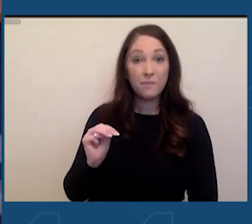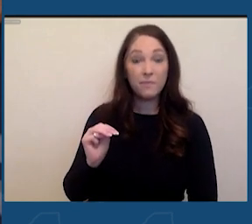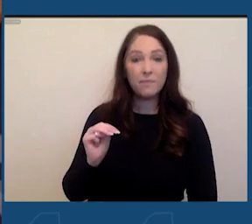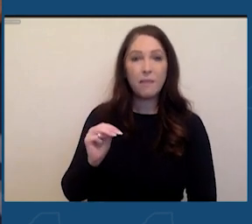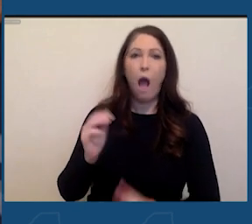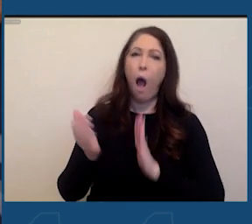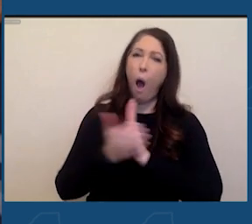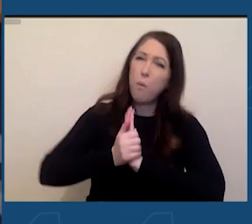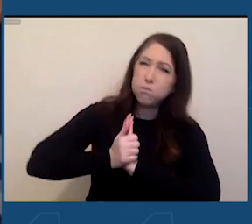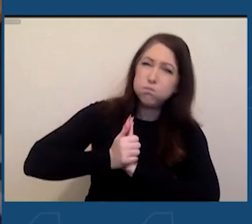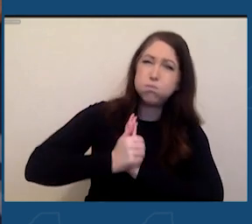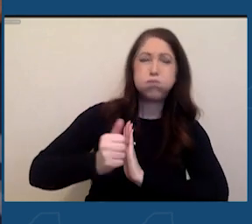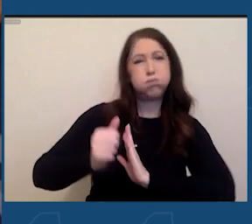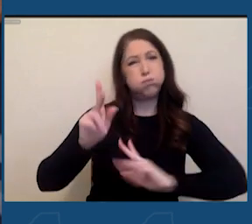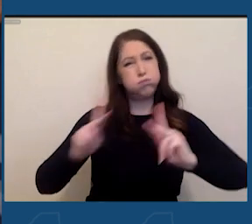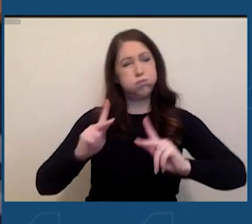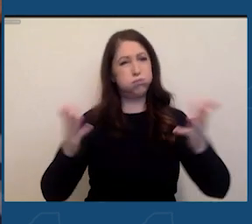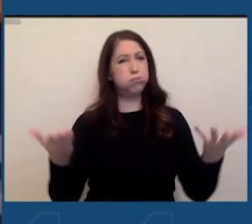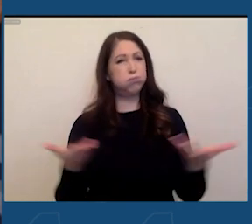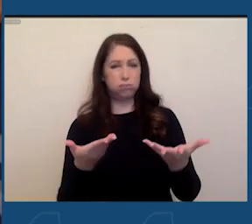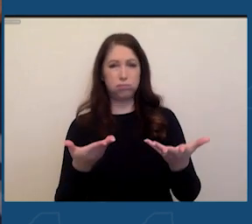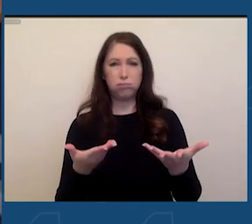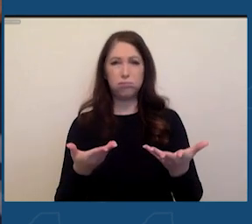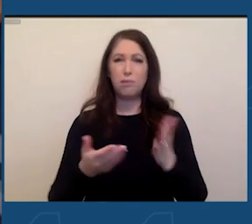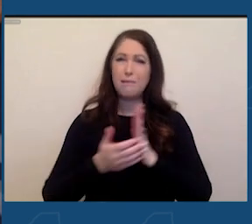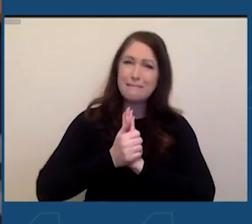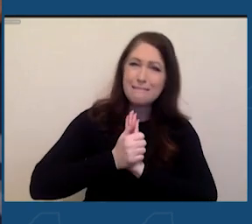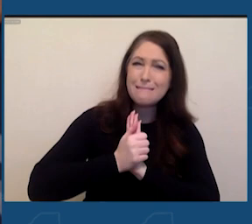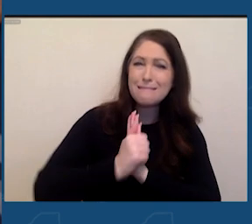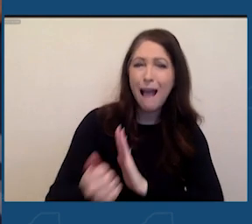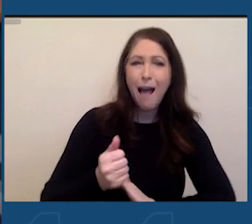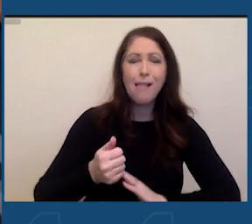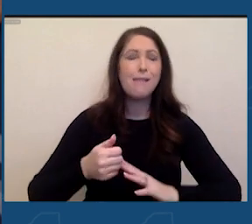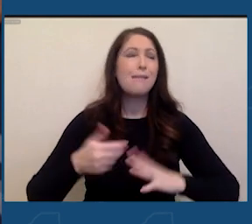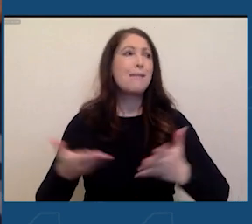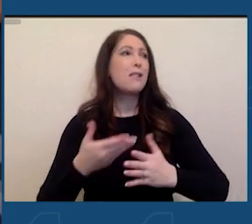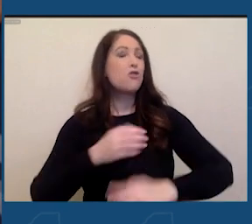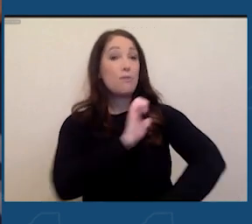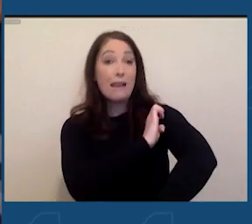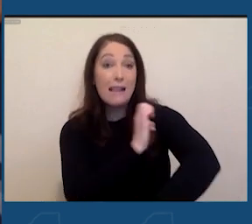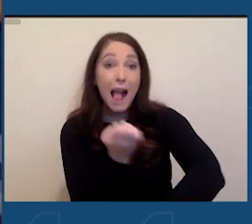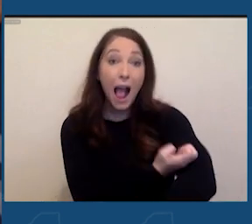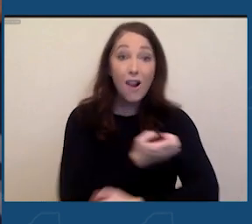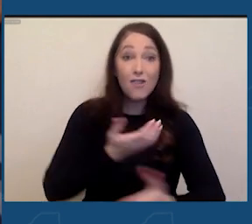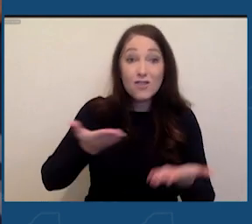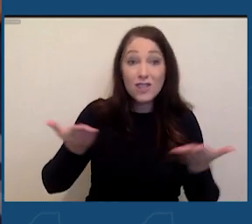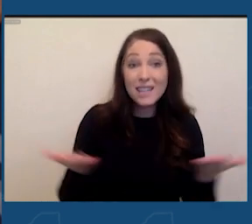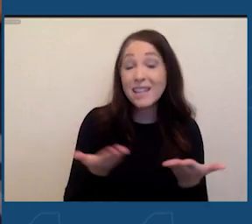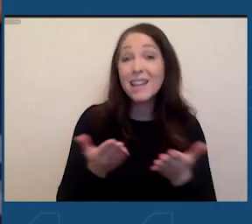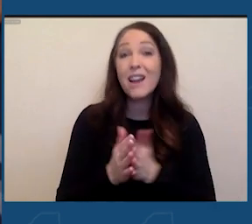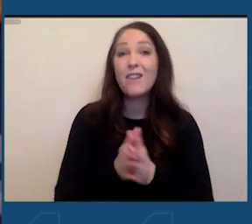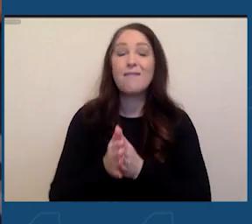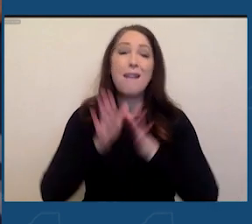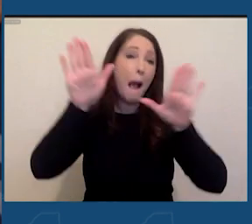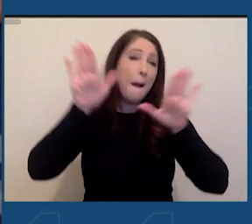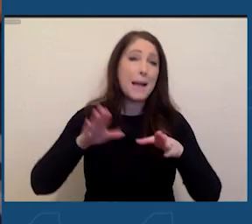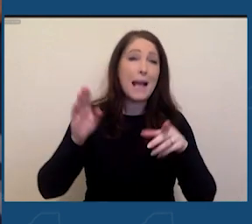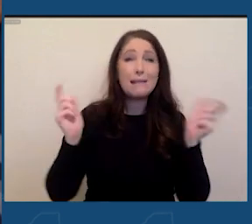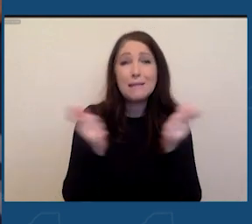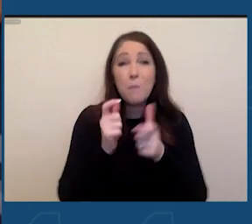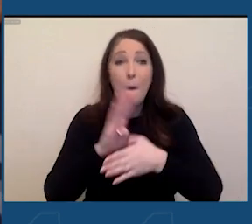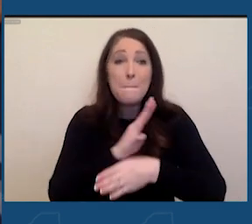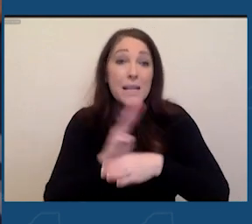in East Harlem. There is no shortage of energy. There's an amazing small business community.